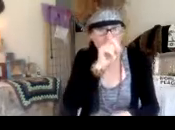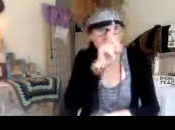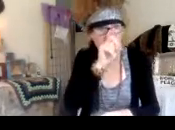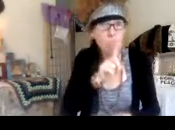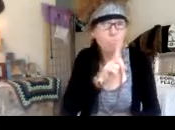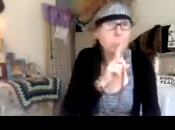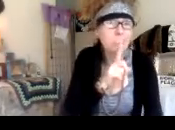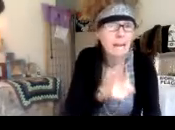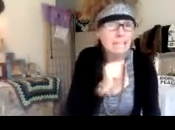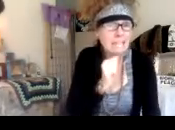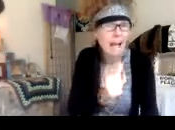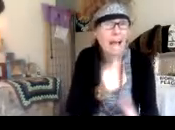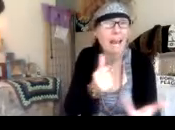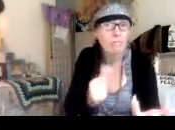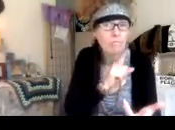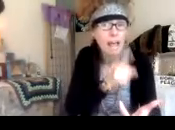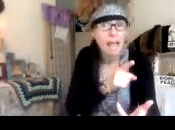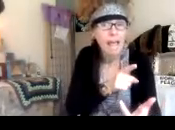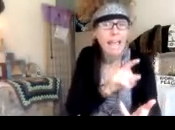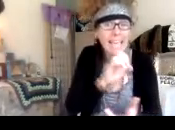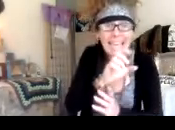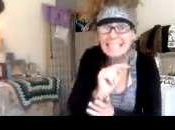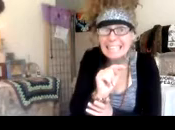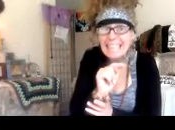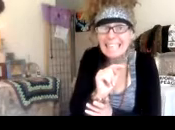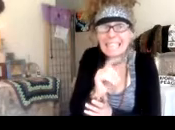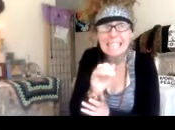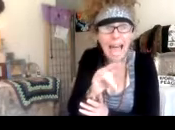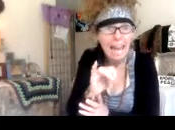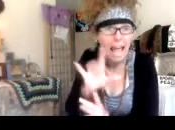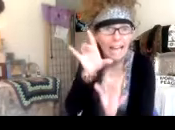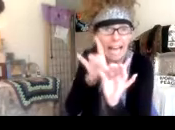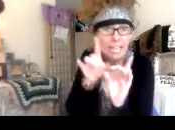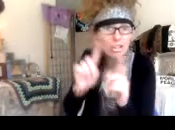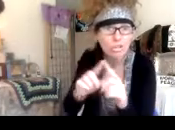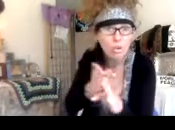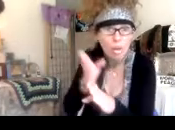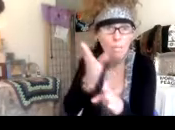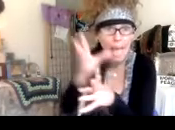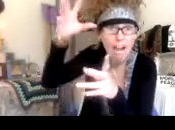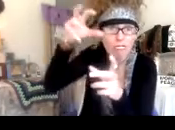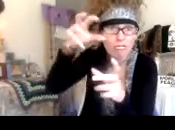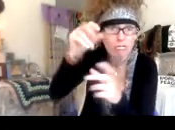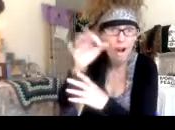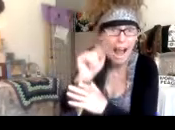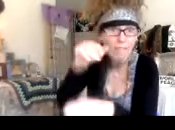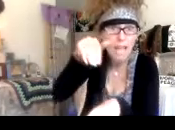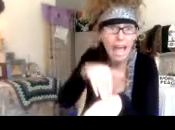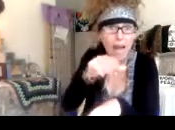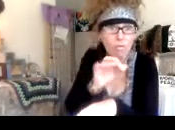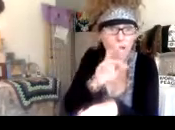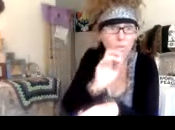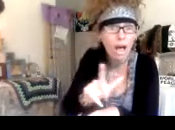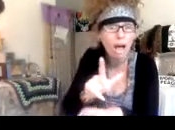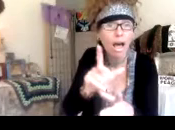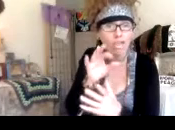really not? This is really an extraterrestrial satellite that's connected to the main craft at Roswell. And when the